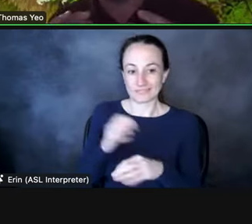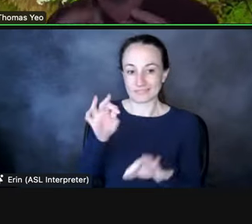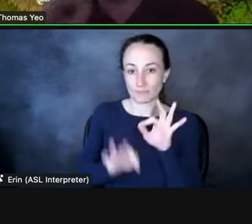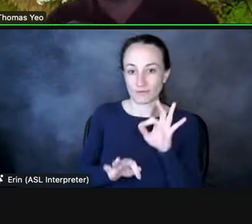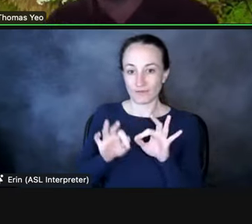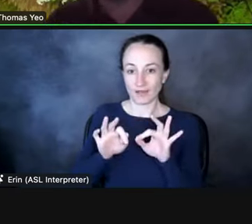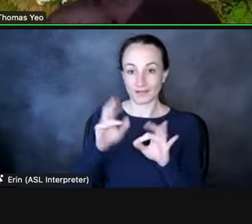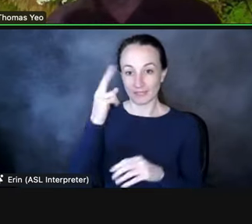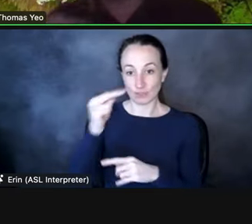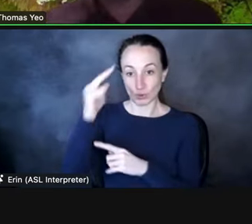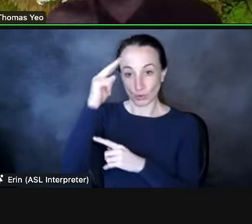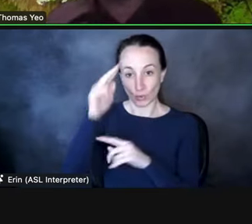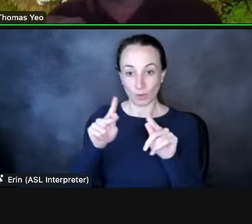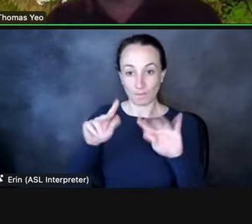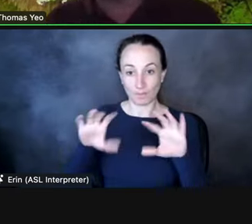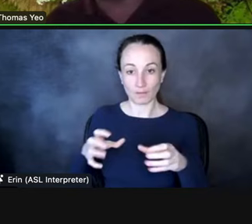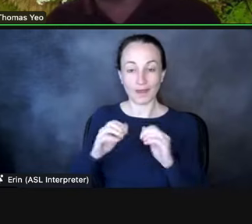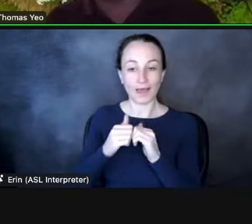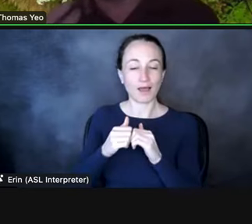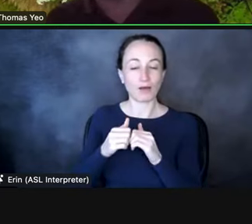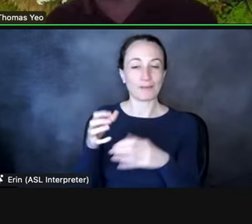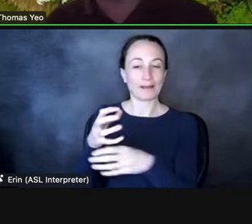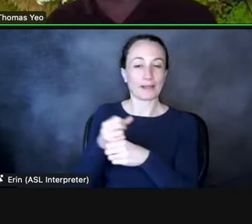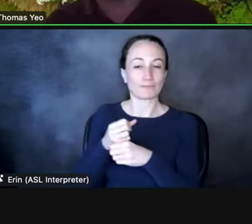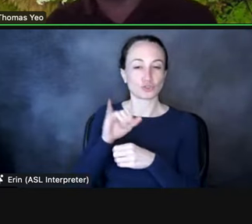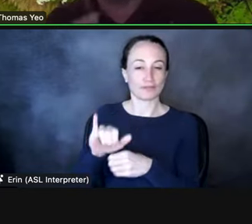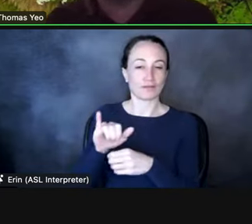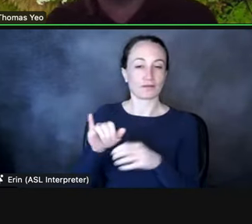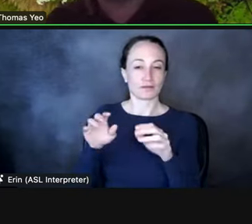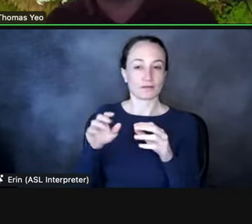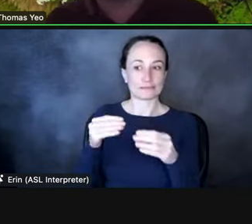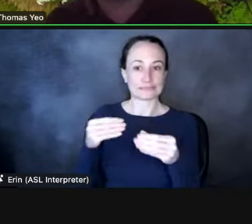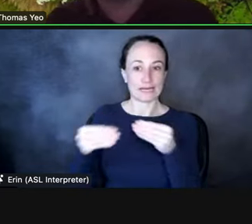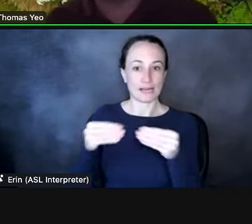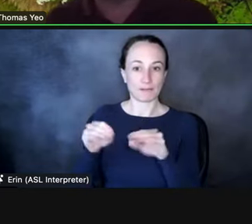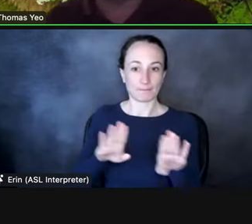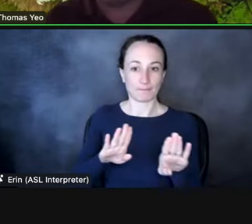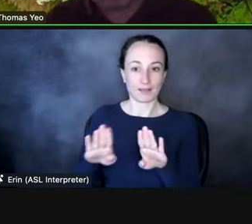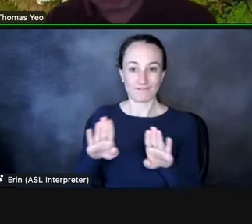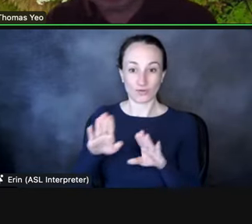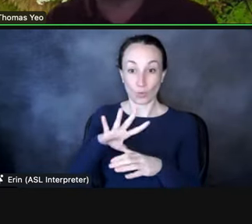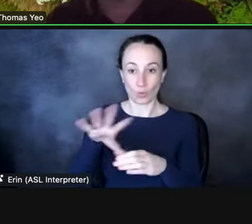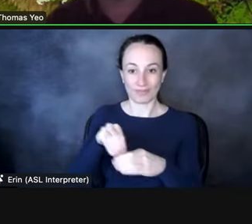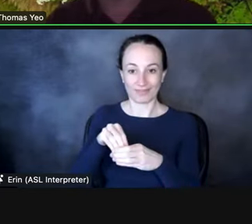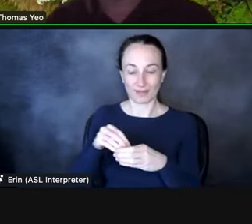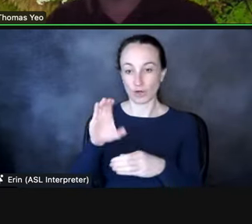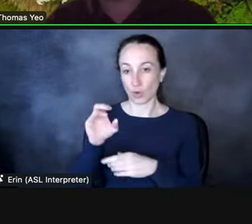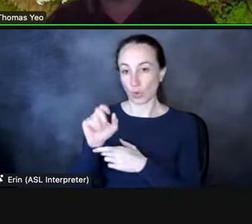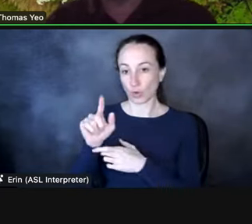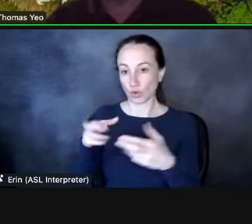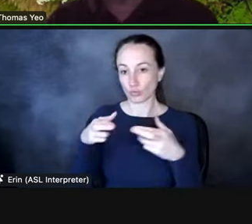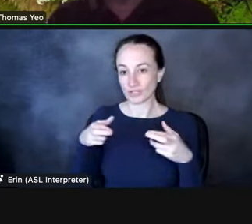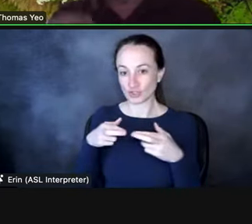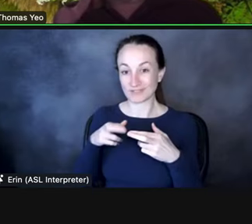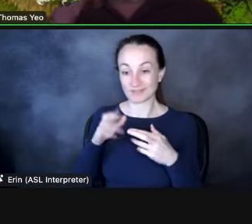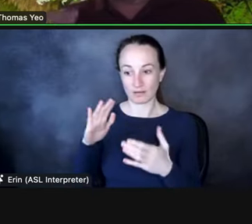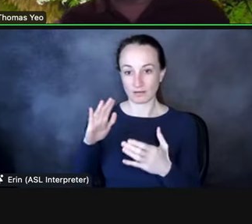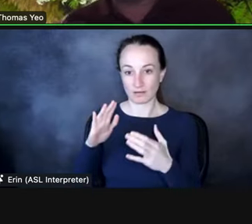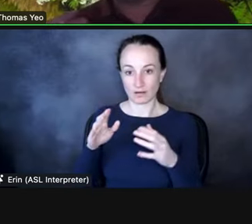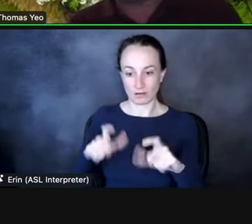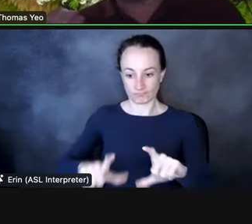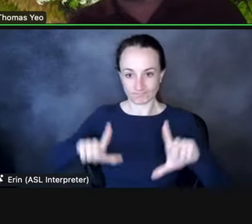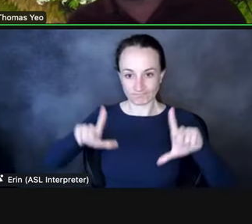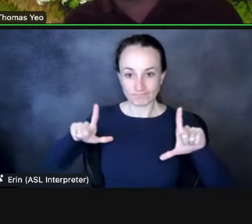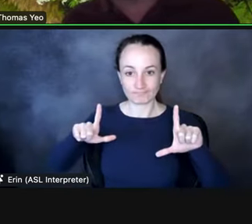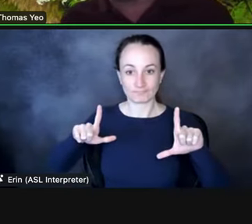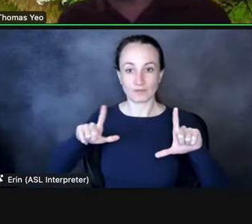the average dynamical behavior of cortical regions at the level of neuronal populations. So the